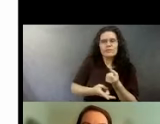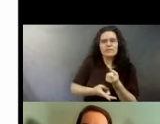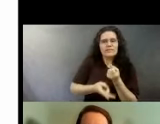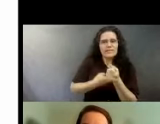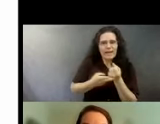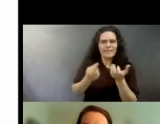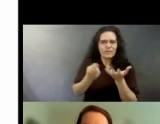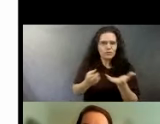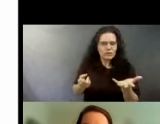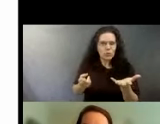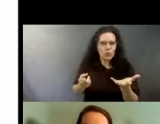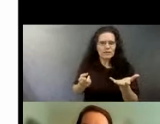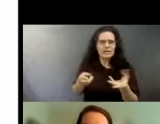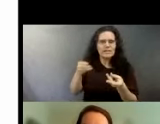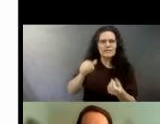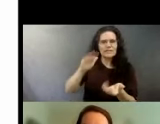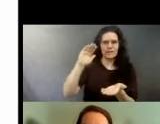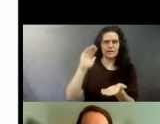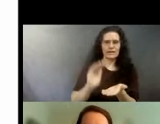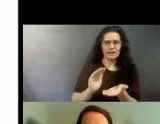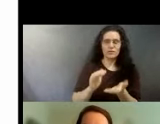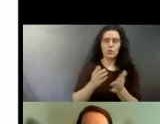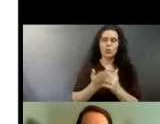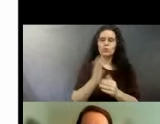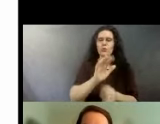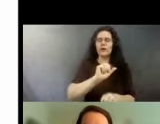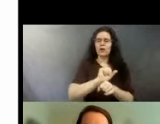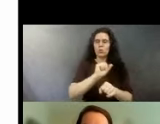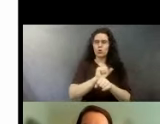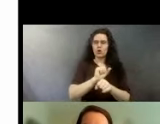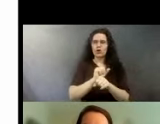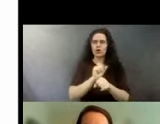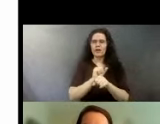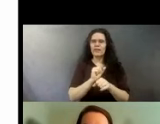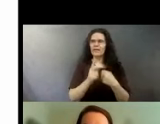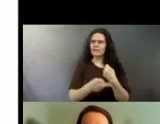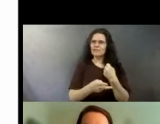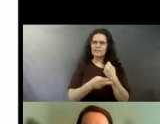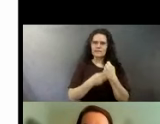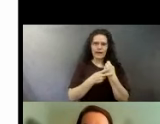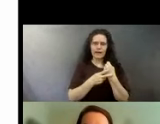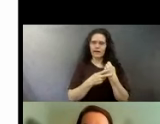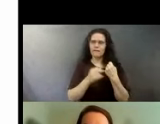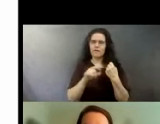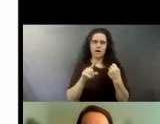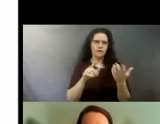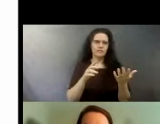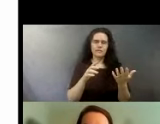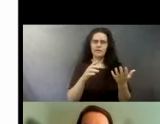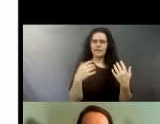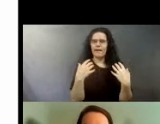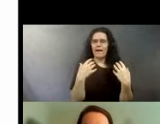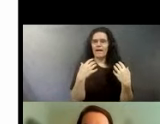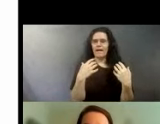resources, right? So they are actually able through their work to save on healthcare